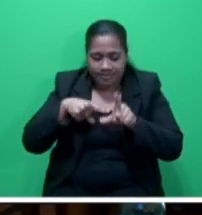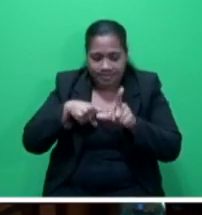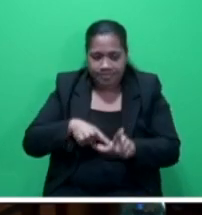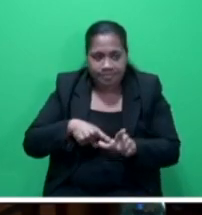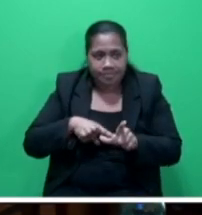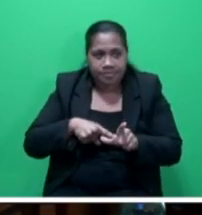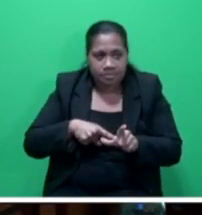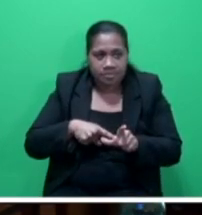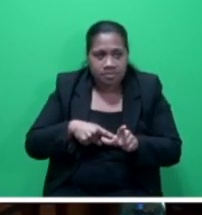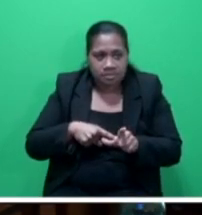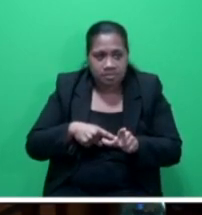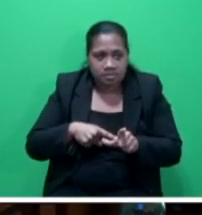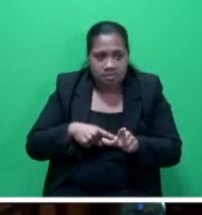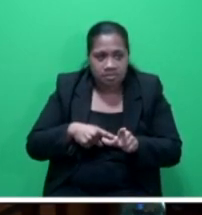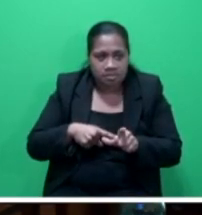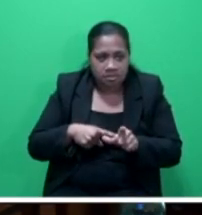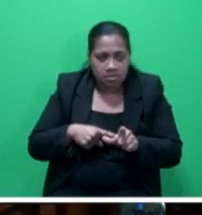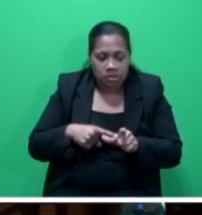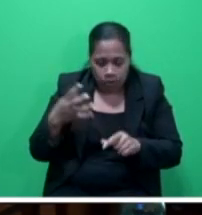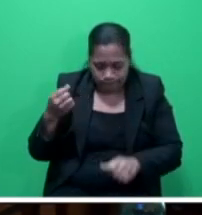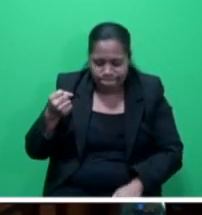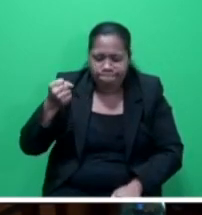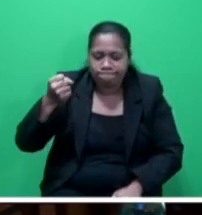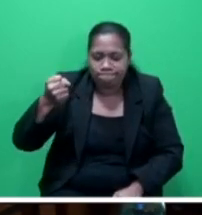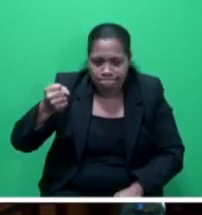amid the COVID-19 pandemic.